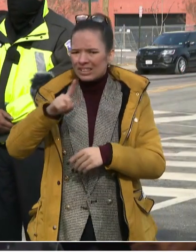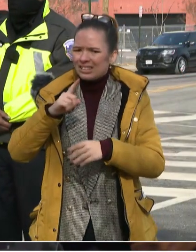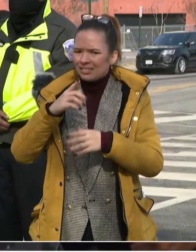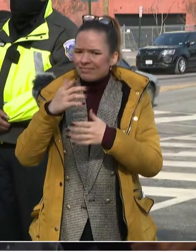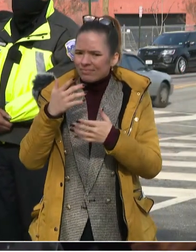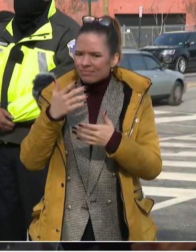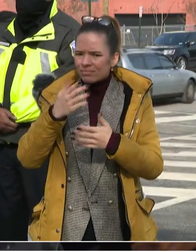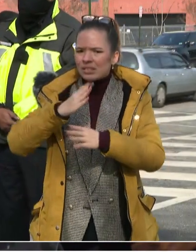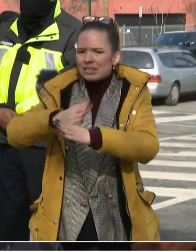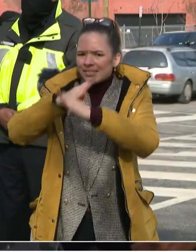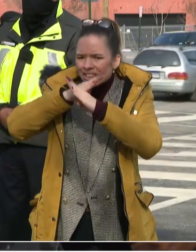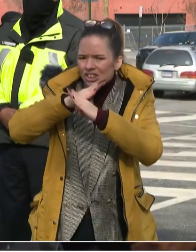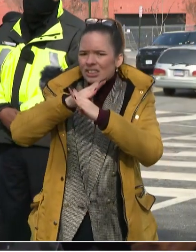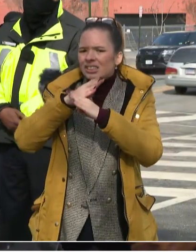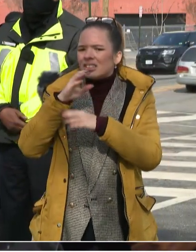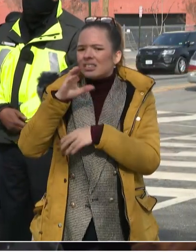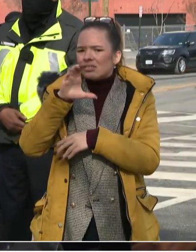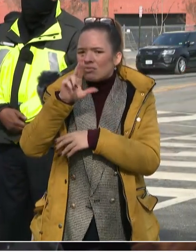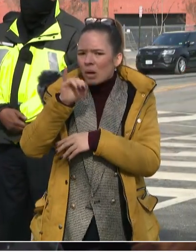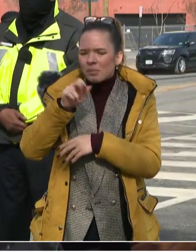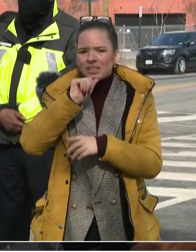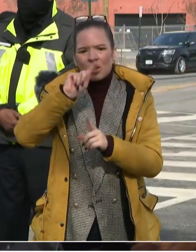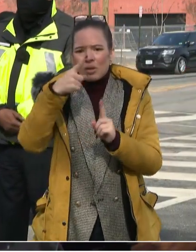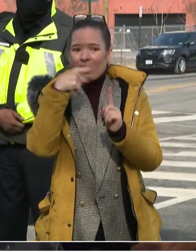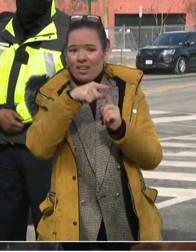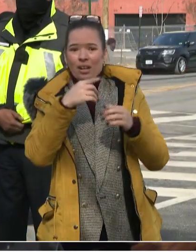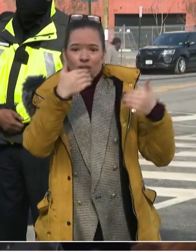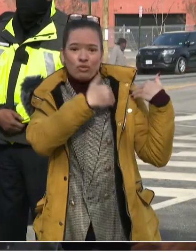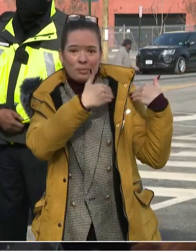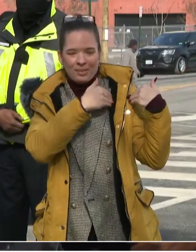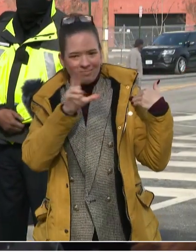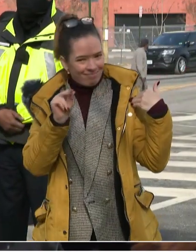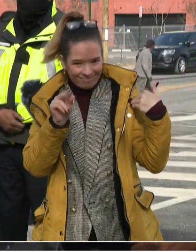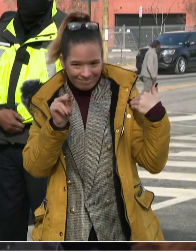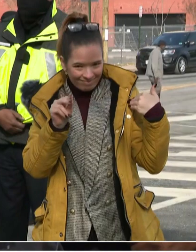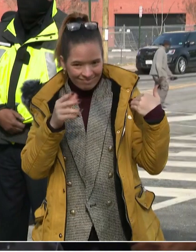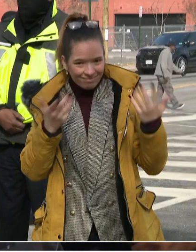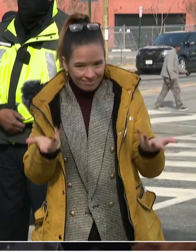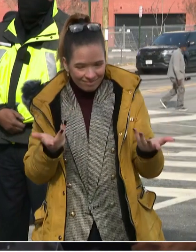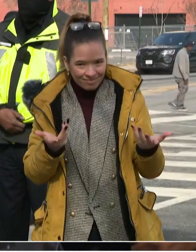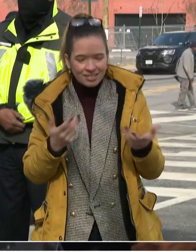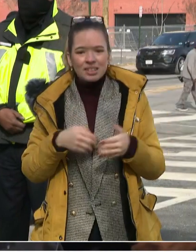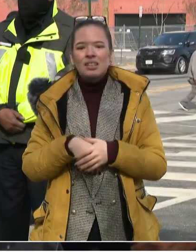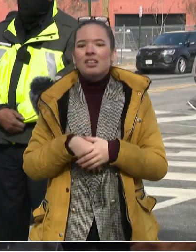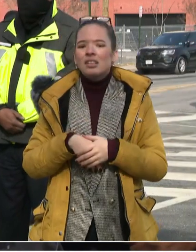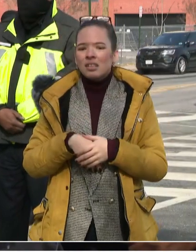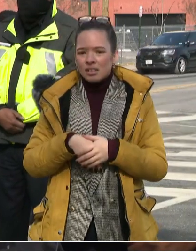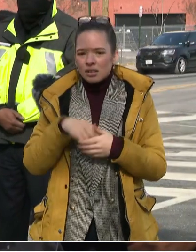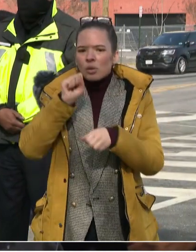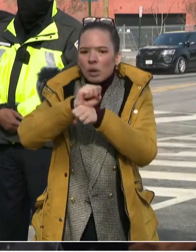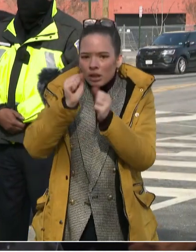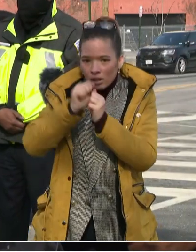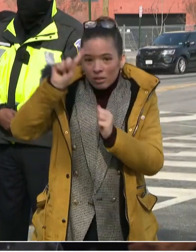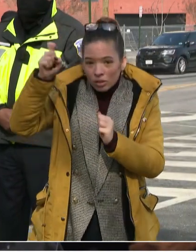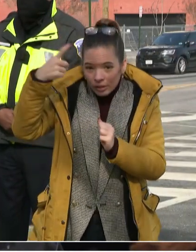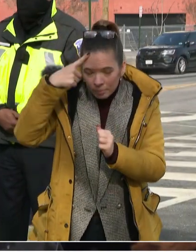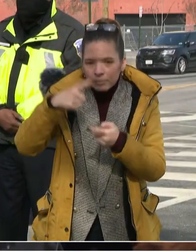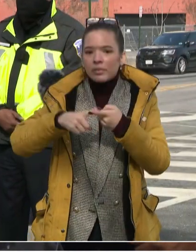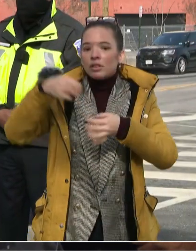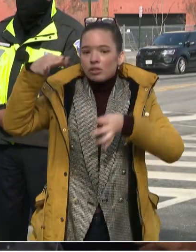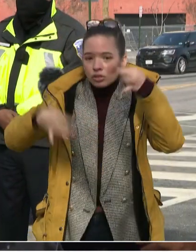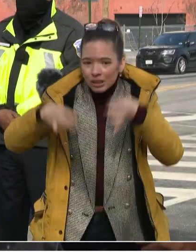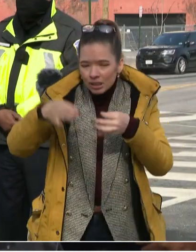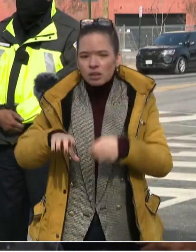committing crime isn't just one person's responsibility. As we work in government with the courts, the police department, and each other,